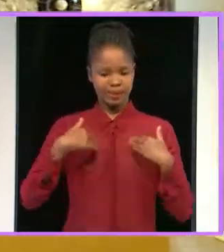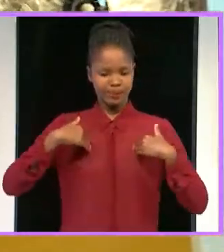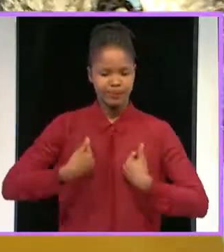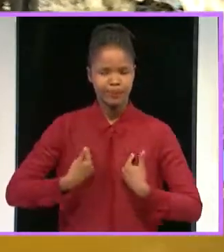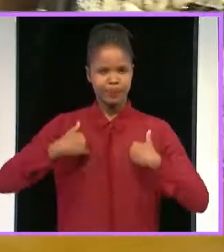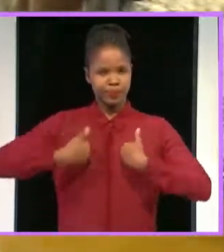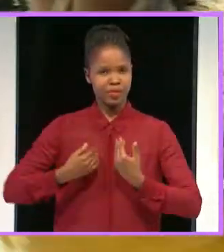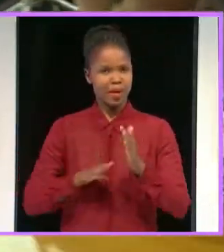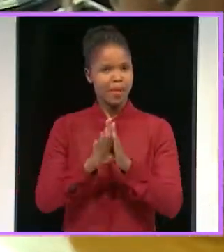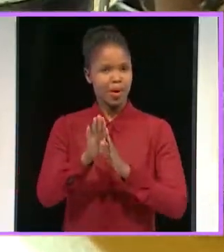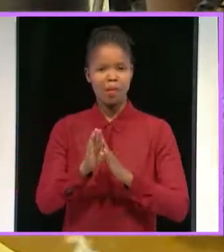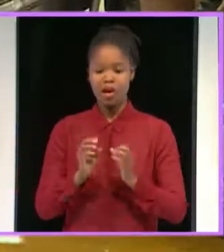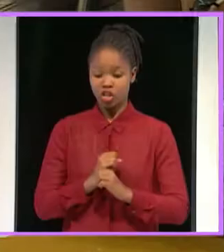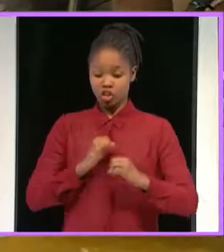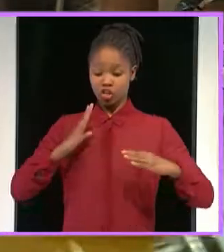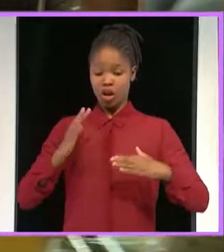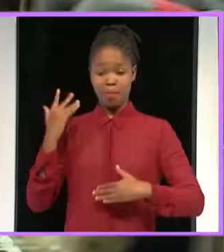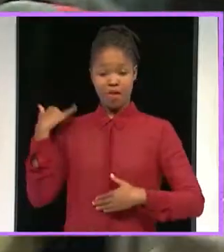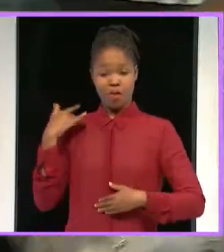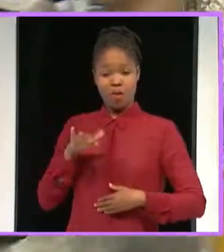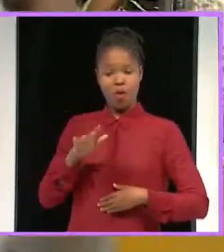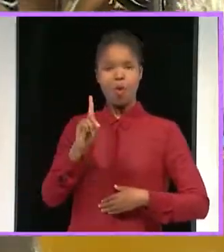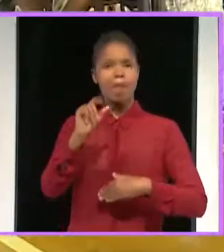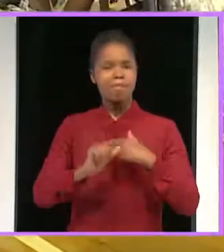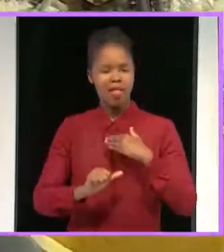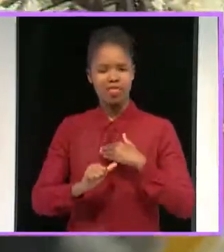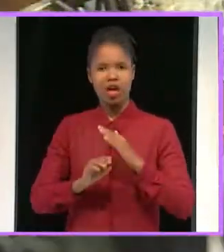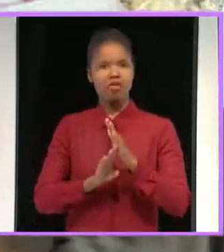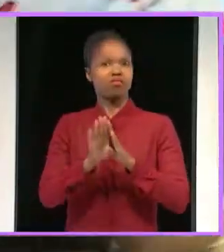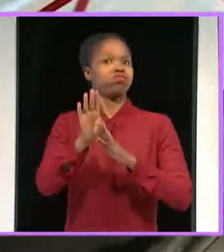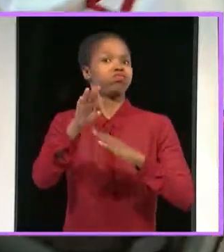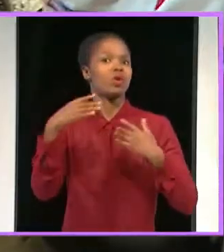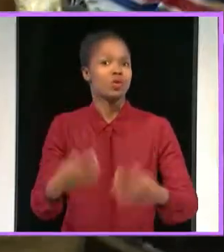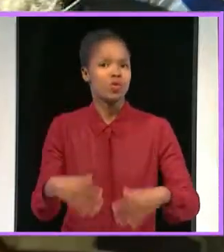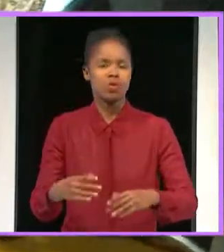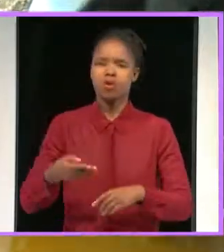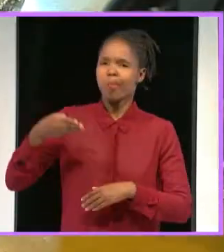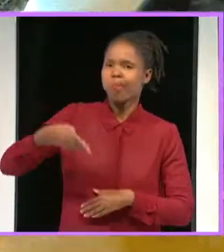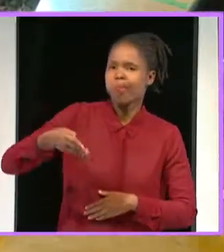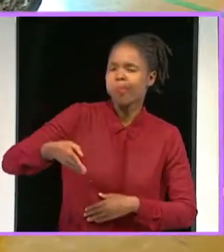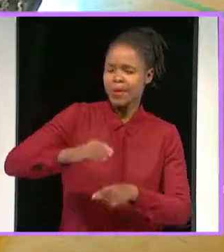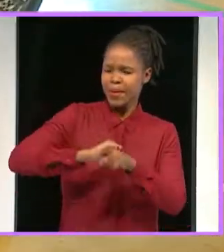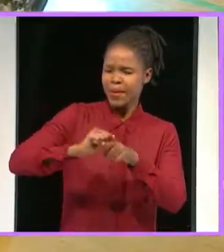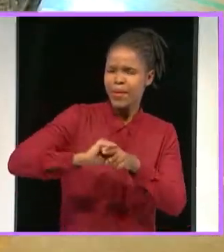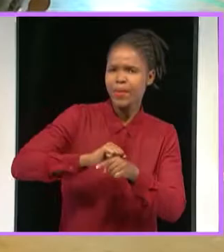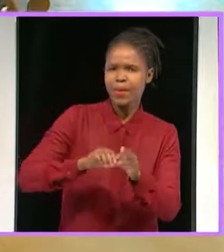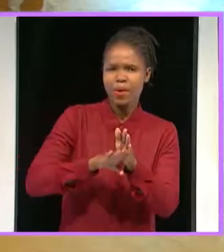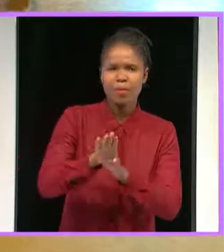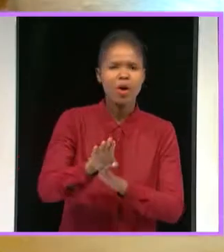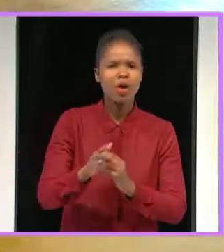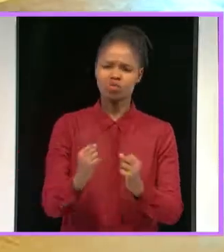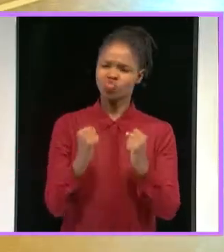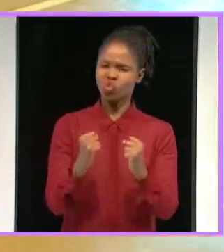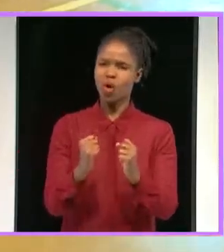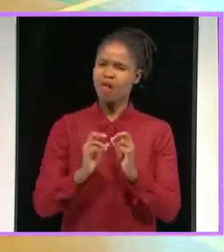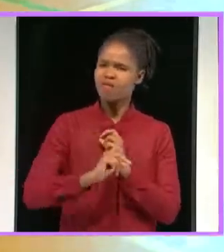them after about a month coming to practice regularly. You can see how they're faster, they're stronger, they can keep